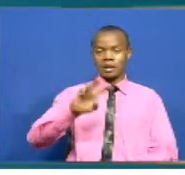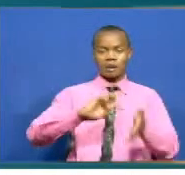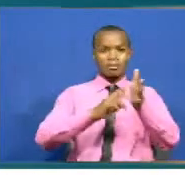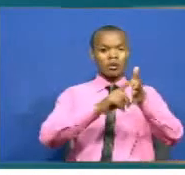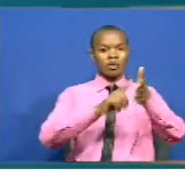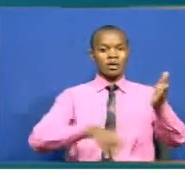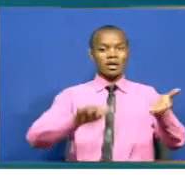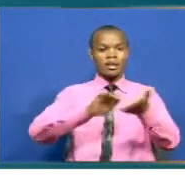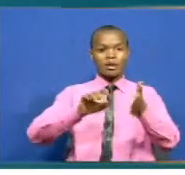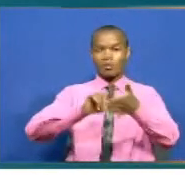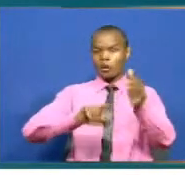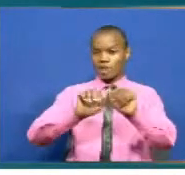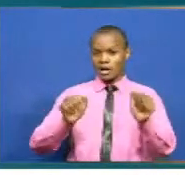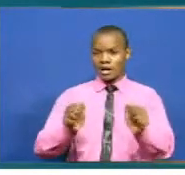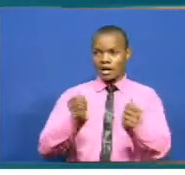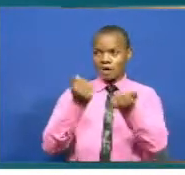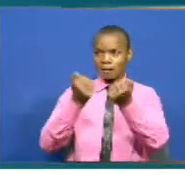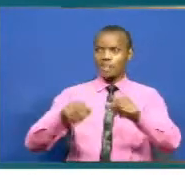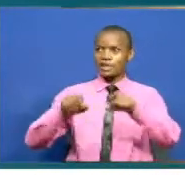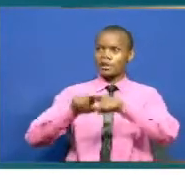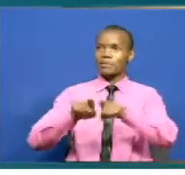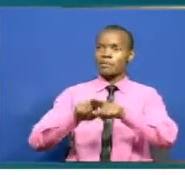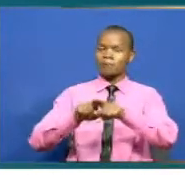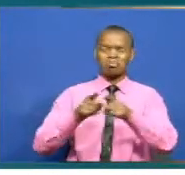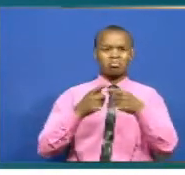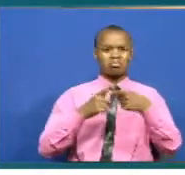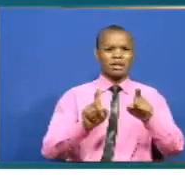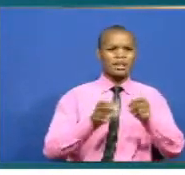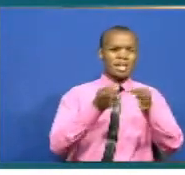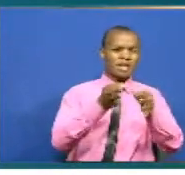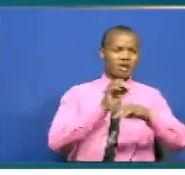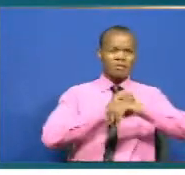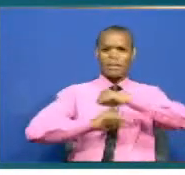tree, but it is albeit being done by, you know,